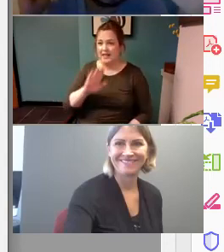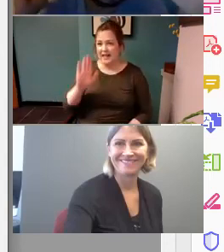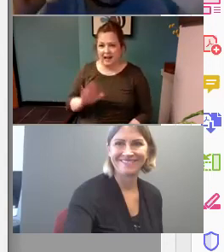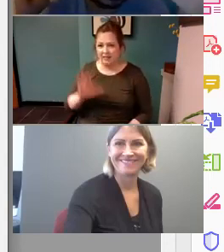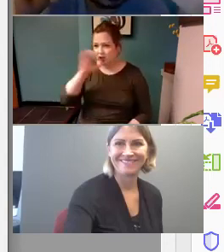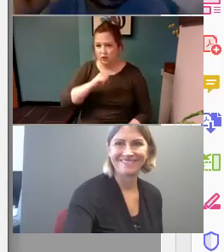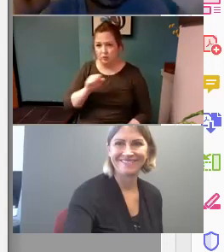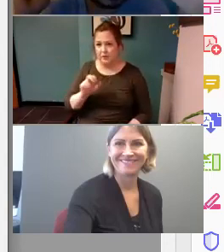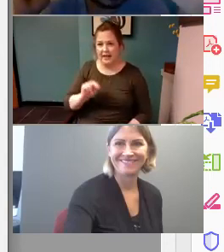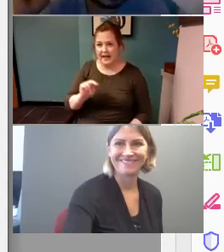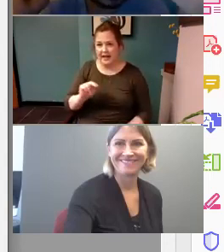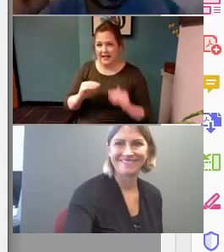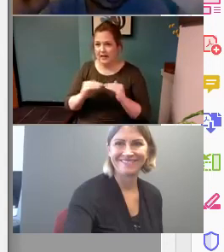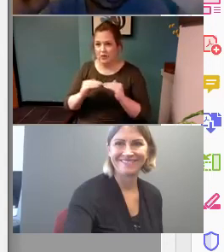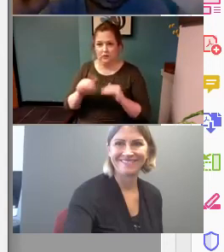cares?